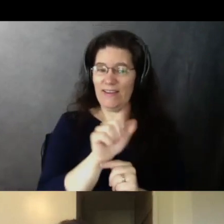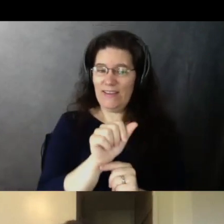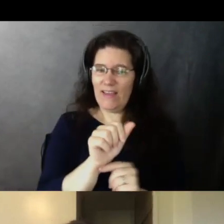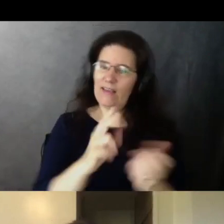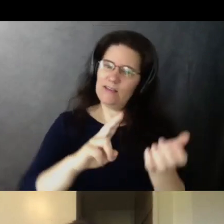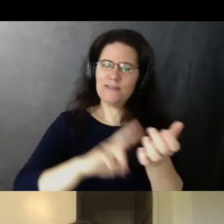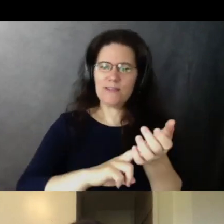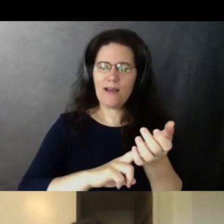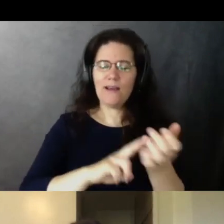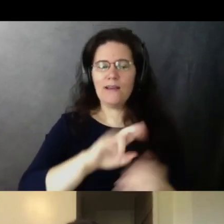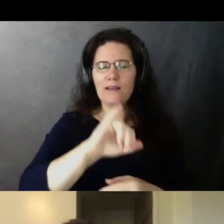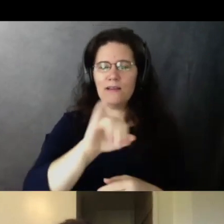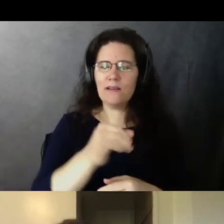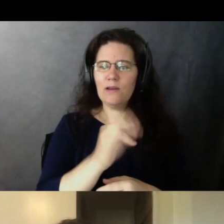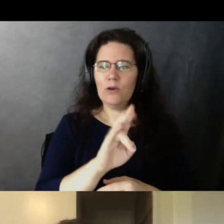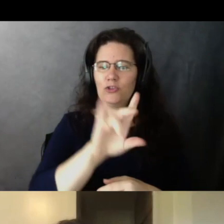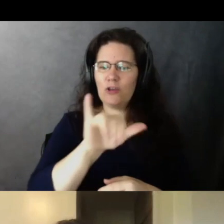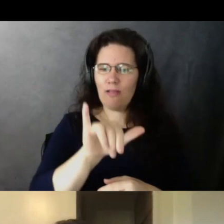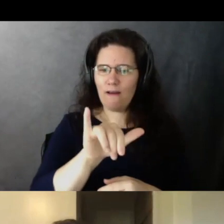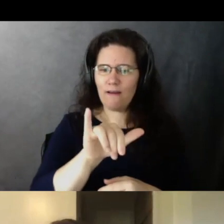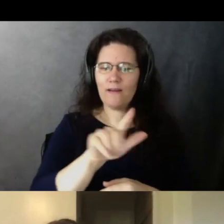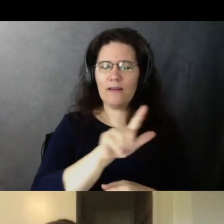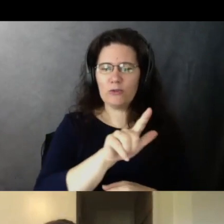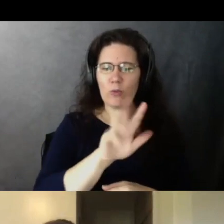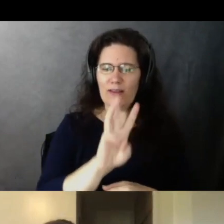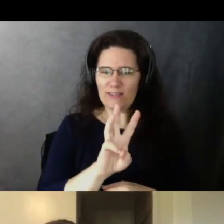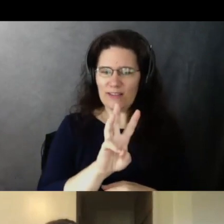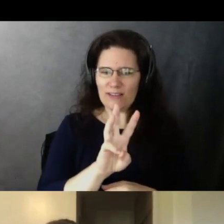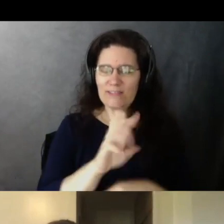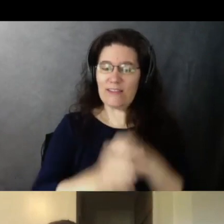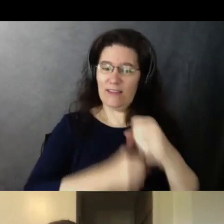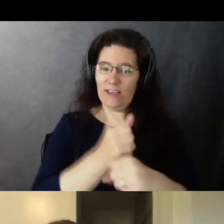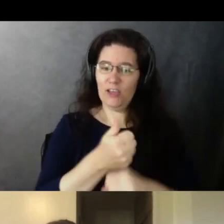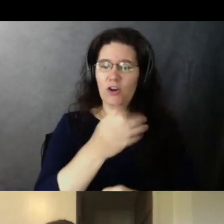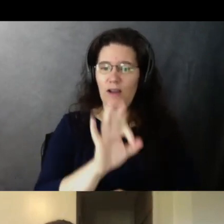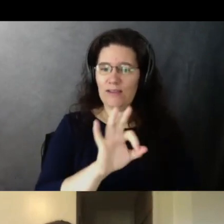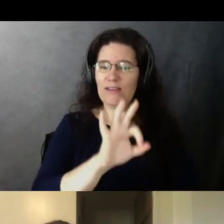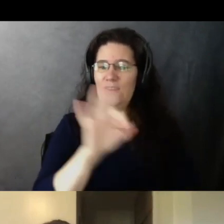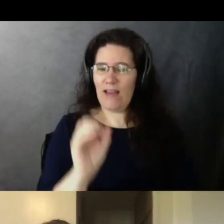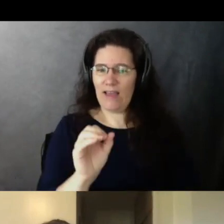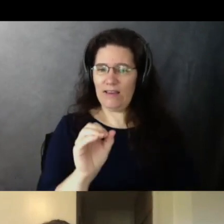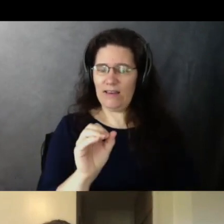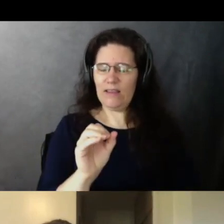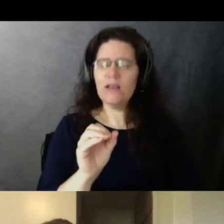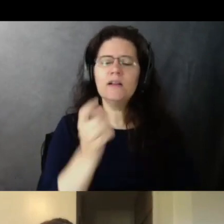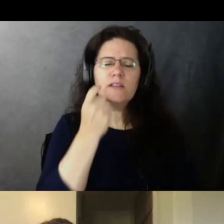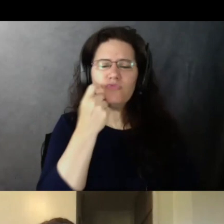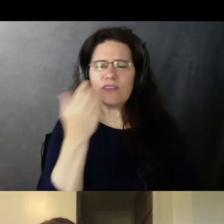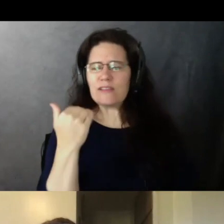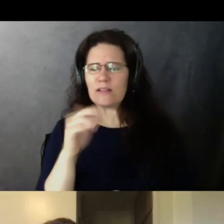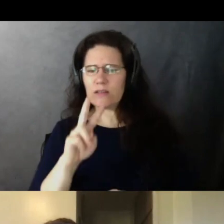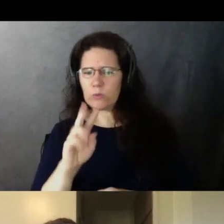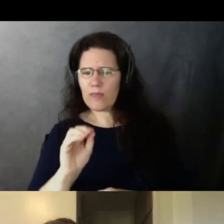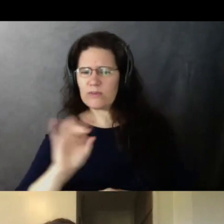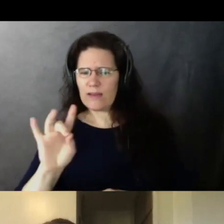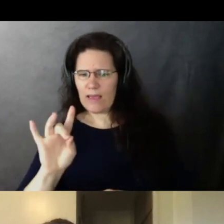26th of 1990. And most recently, amendments were made in 2008 to make changes